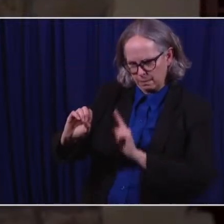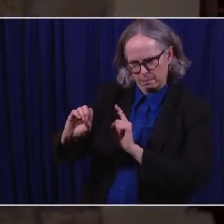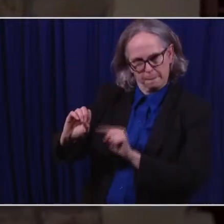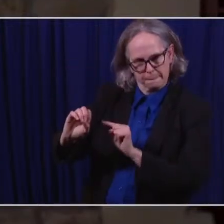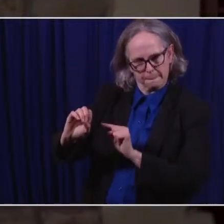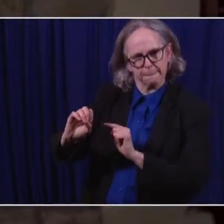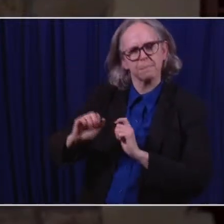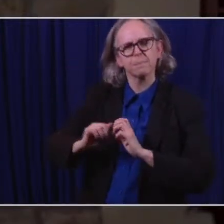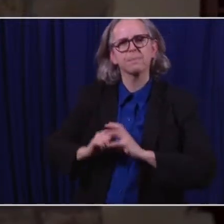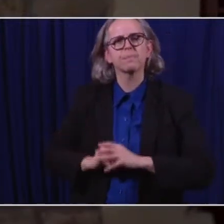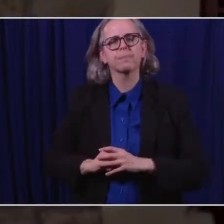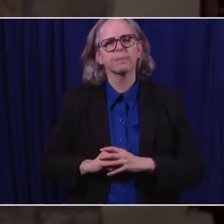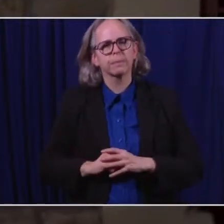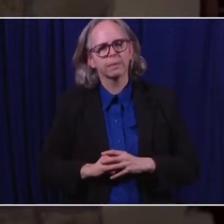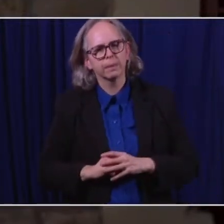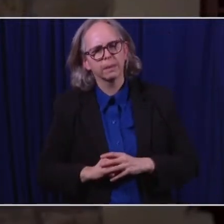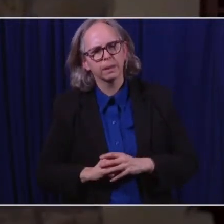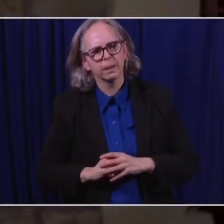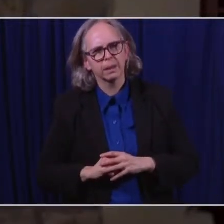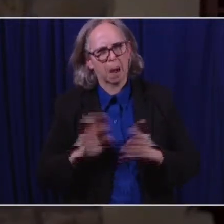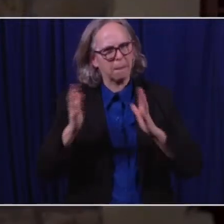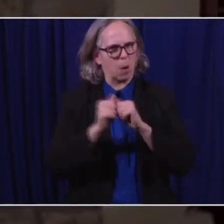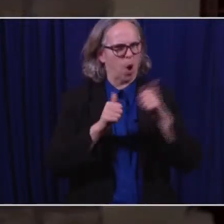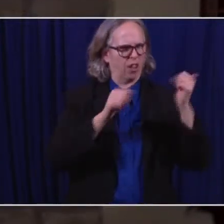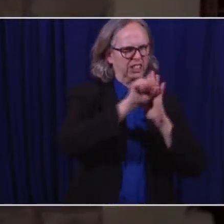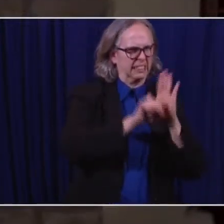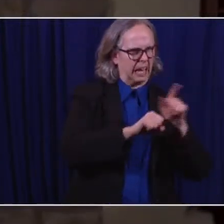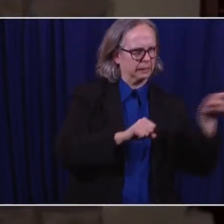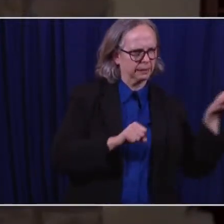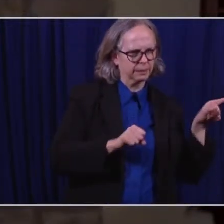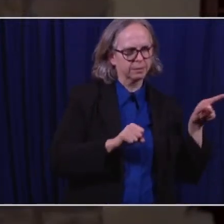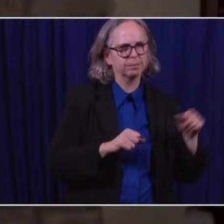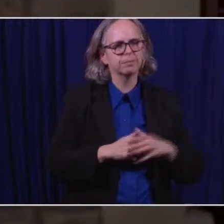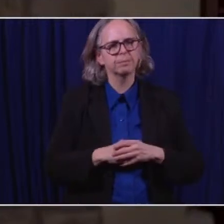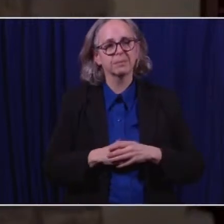And, some of it had not cleared the